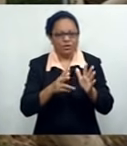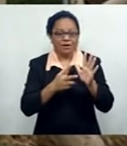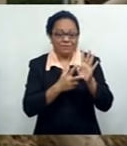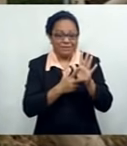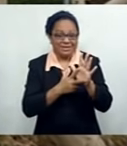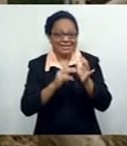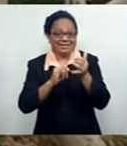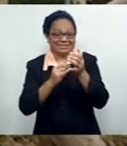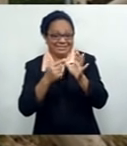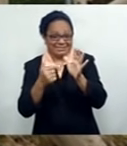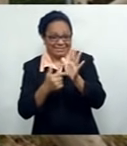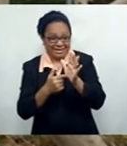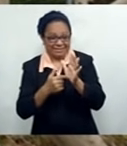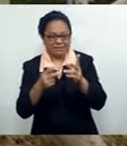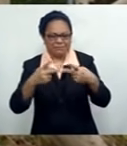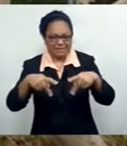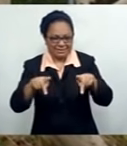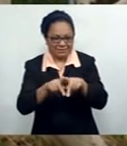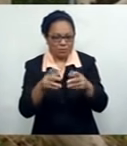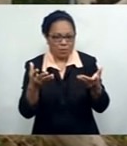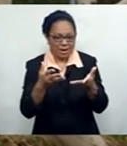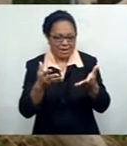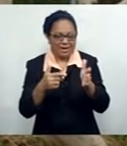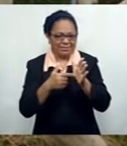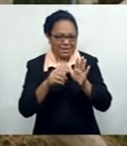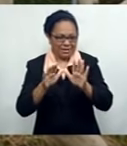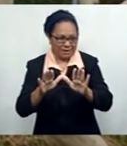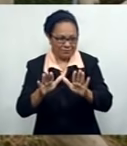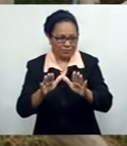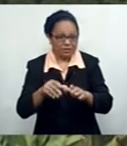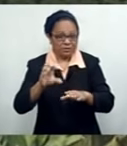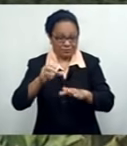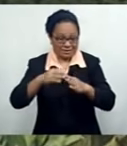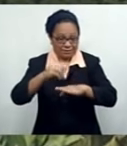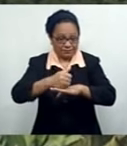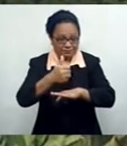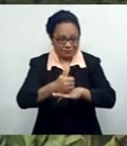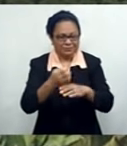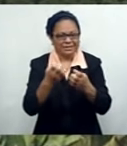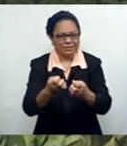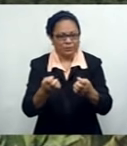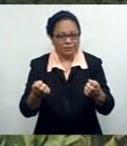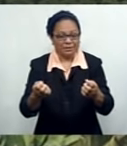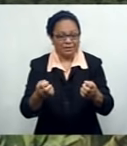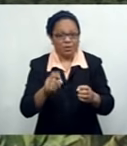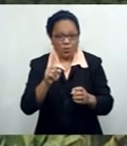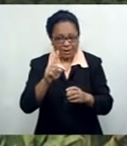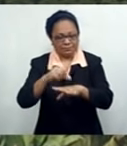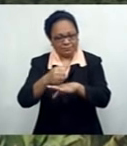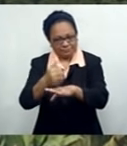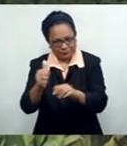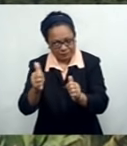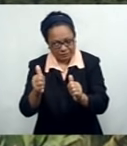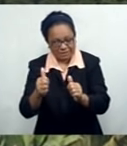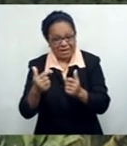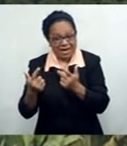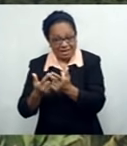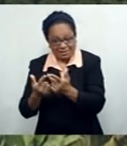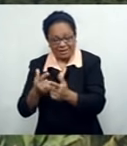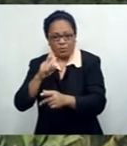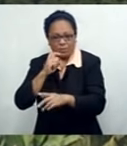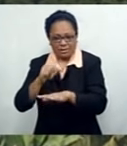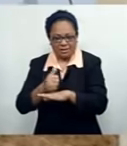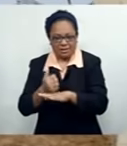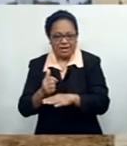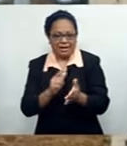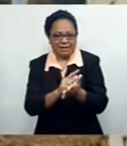in Nasinu village, Dawasamu, Tailevu. She adds that the installation of the remaining 5 will follow upon the completion of the Tailevu